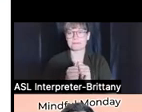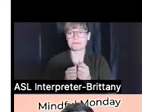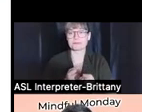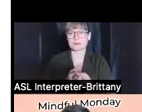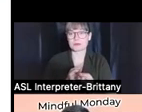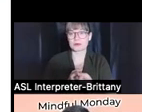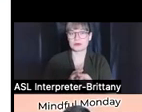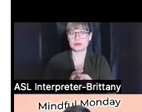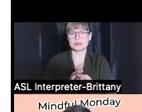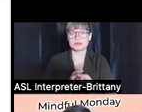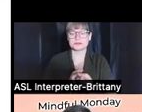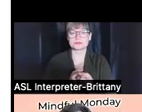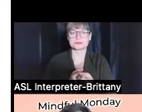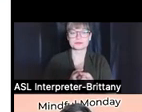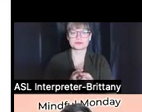we're going to focus